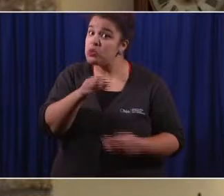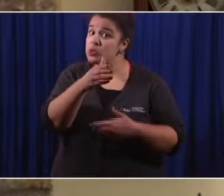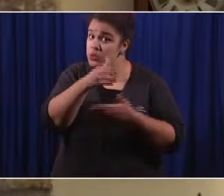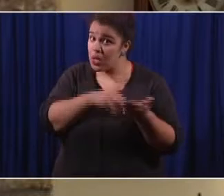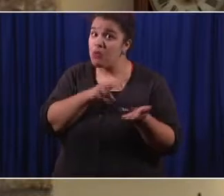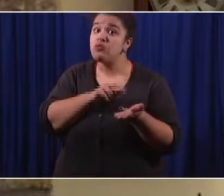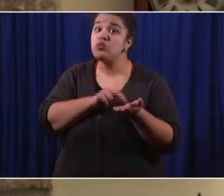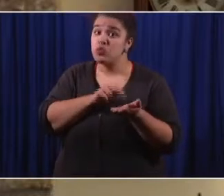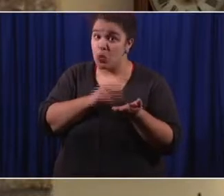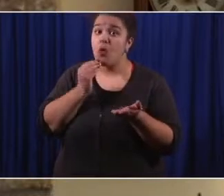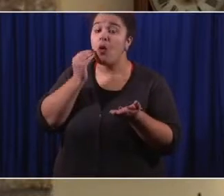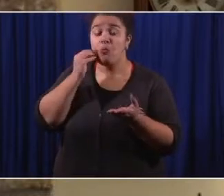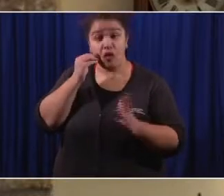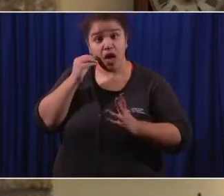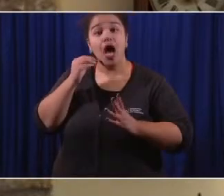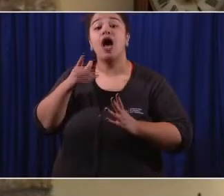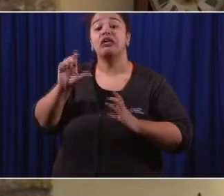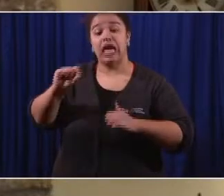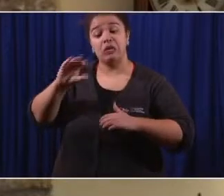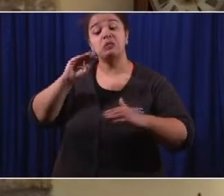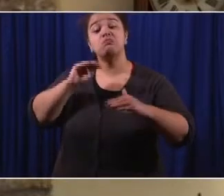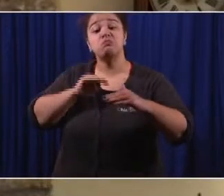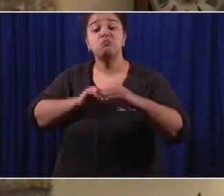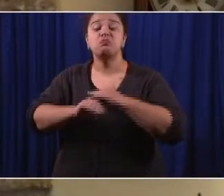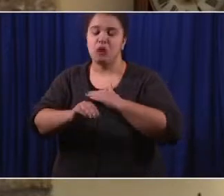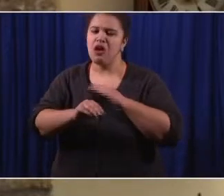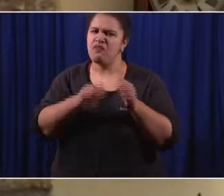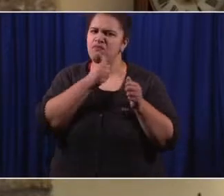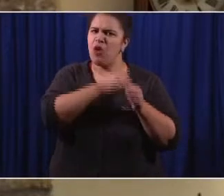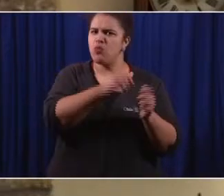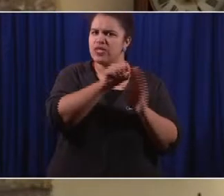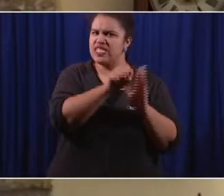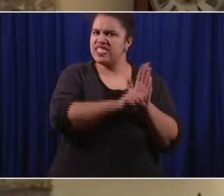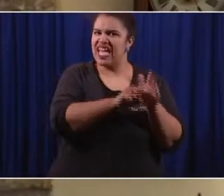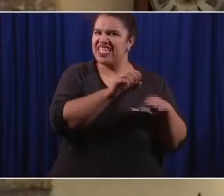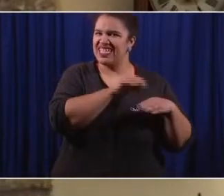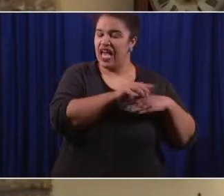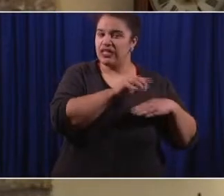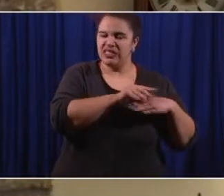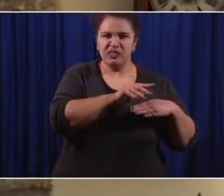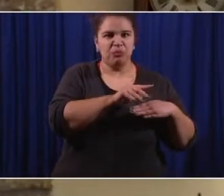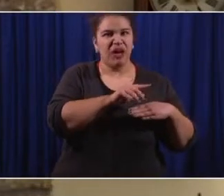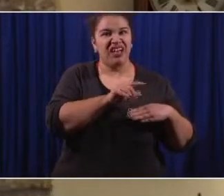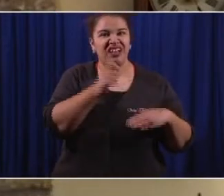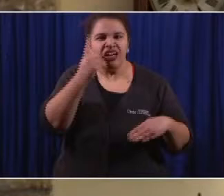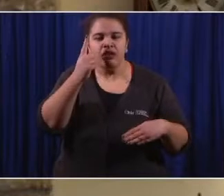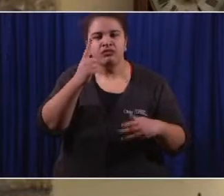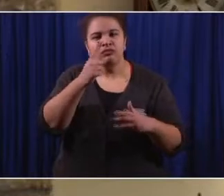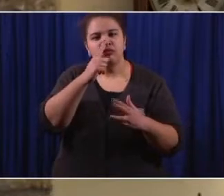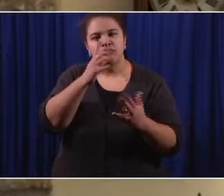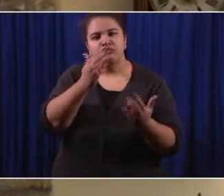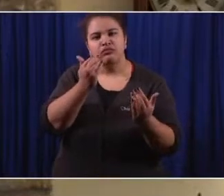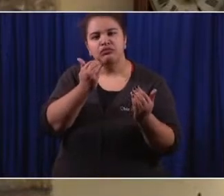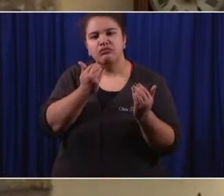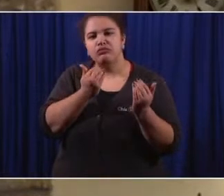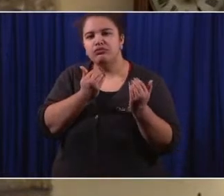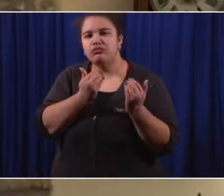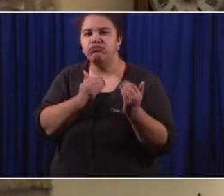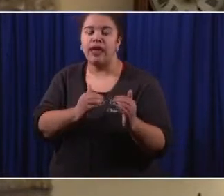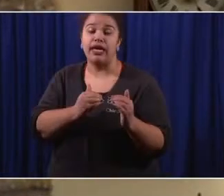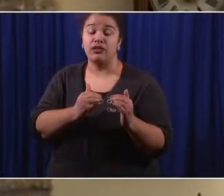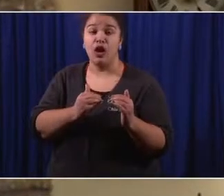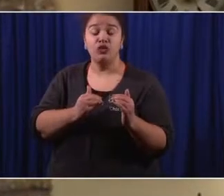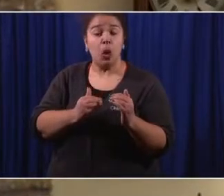inside, the state's guidance is still fairly strict, which our viewer says limits what nursing homes are willing to